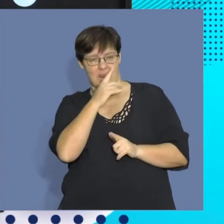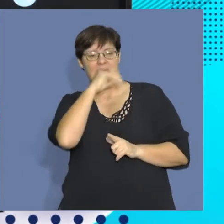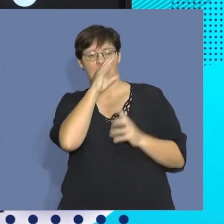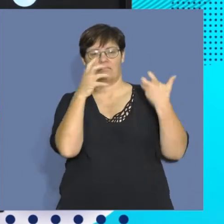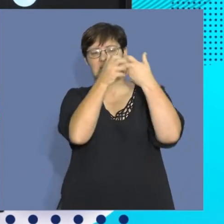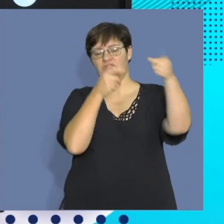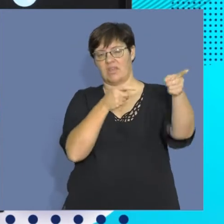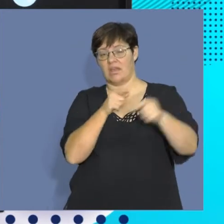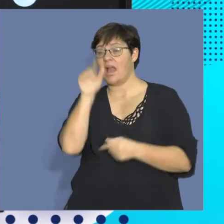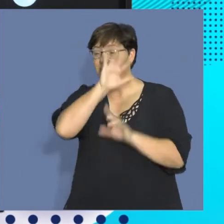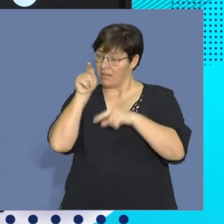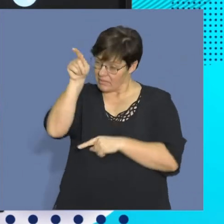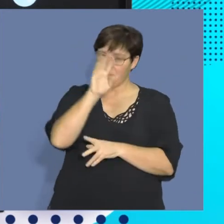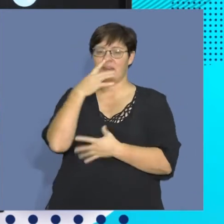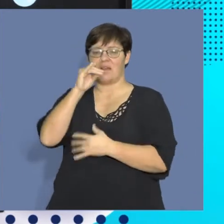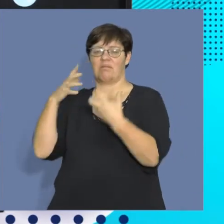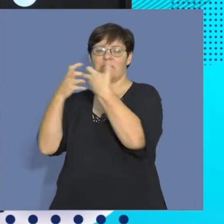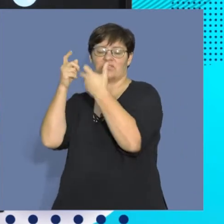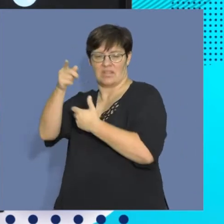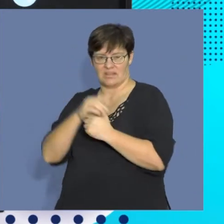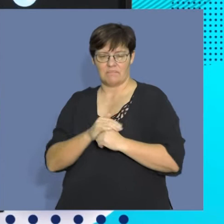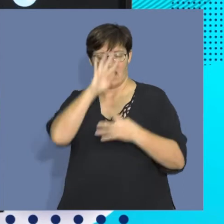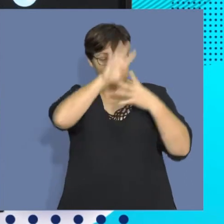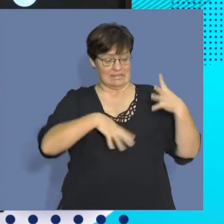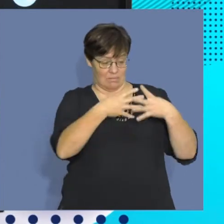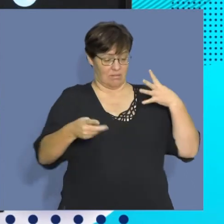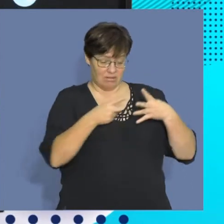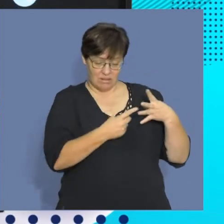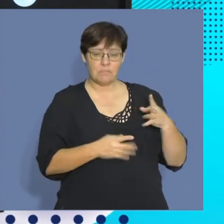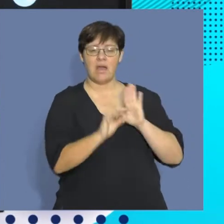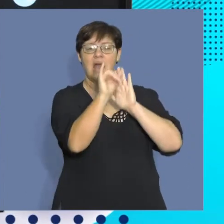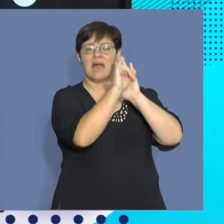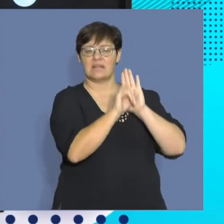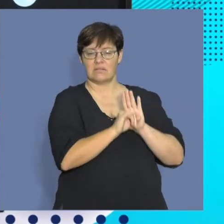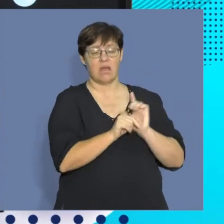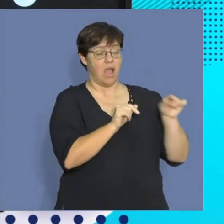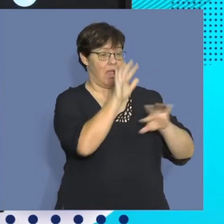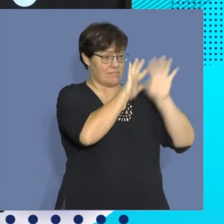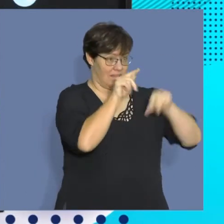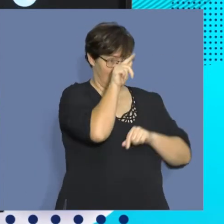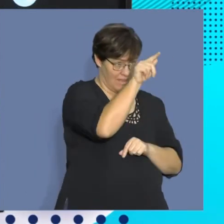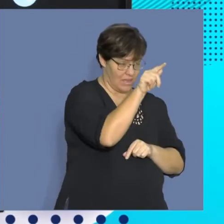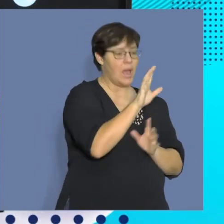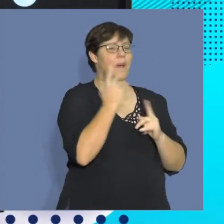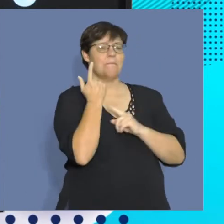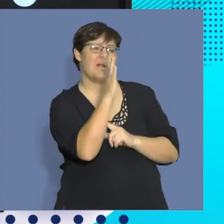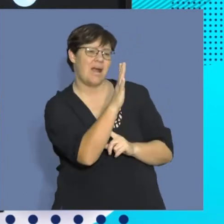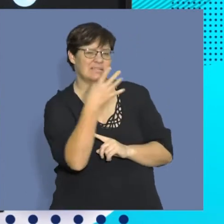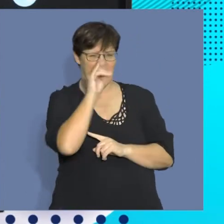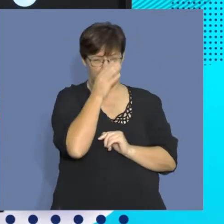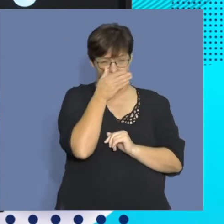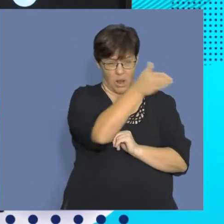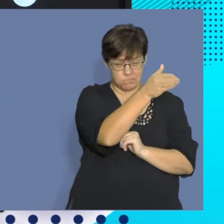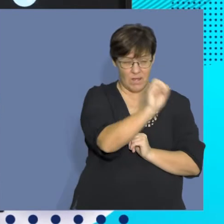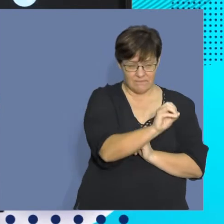are. In addition to that, create a little table in which you identify per biome what the plant and animals that are found